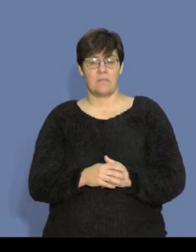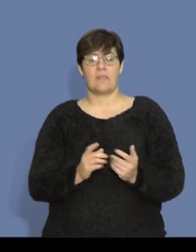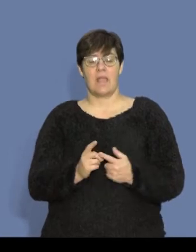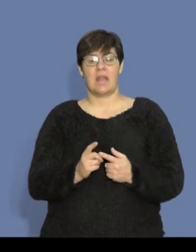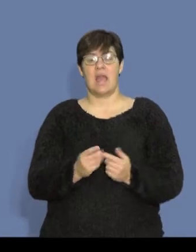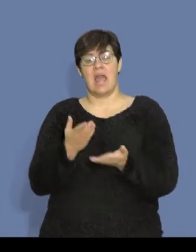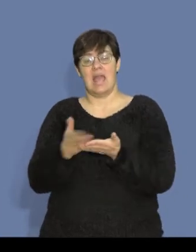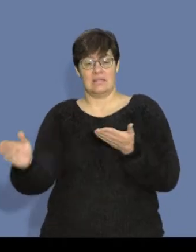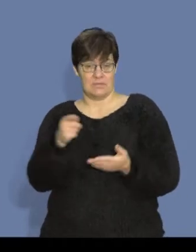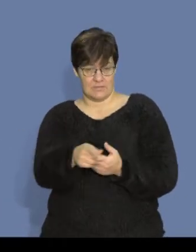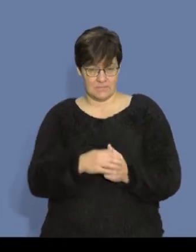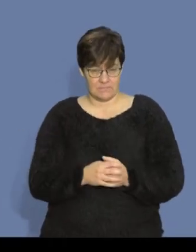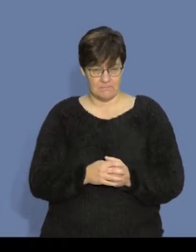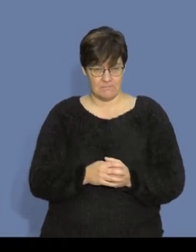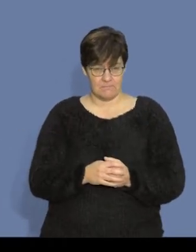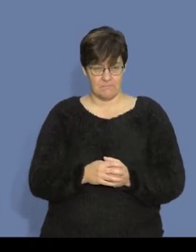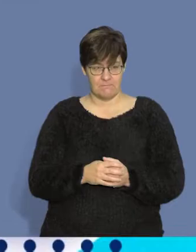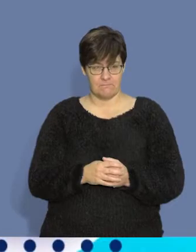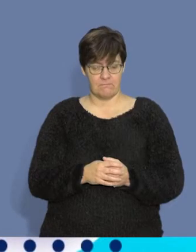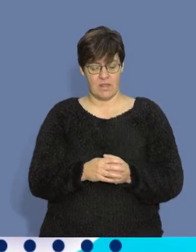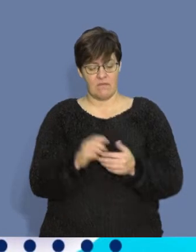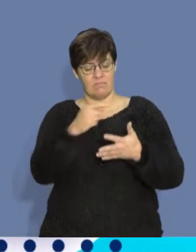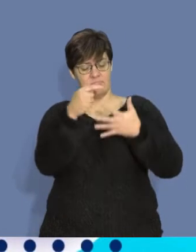have to summarize this segment of our lesson,